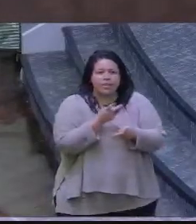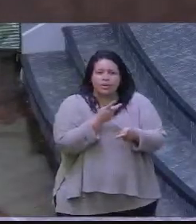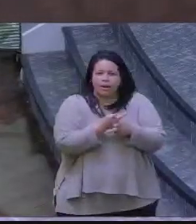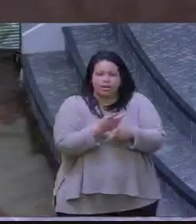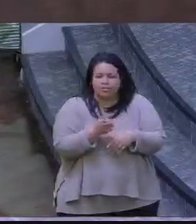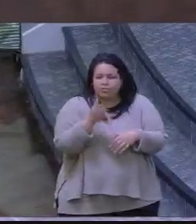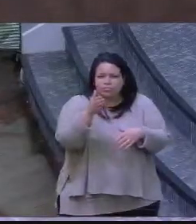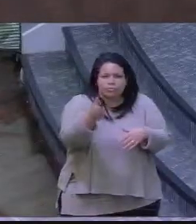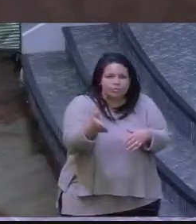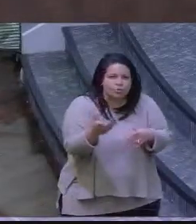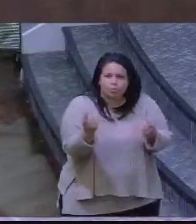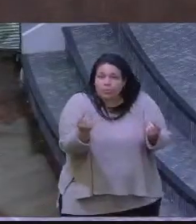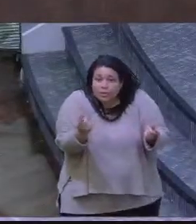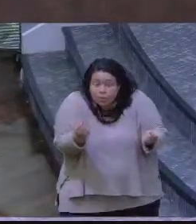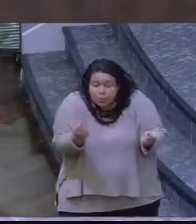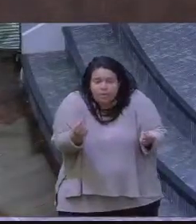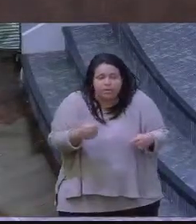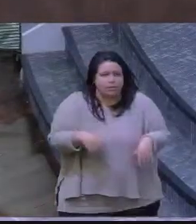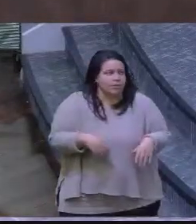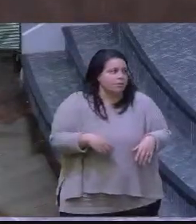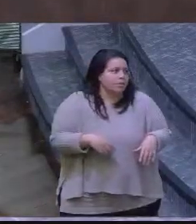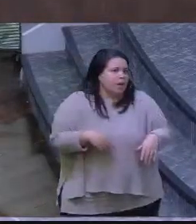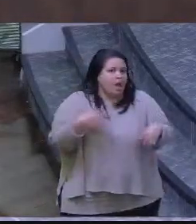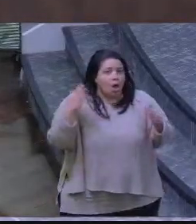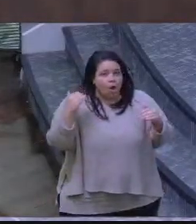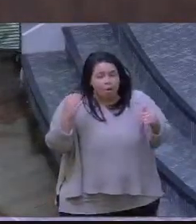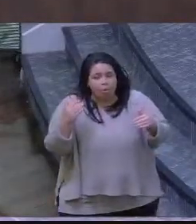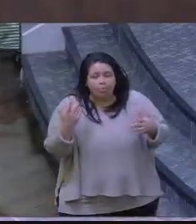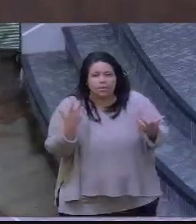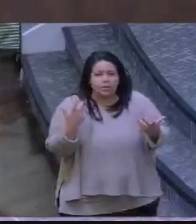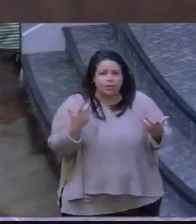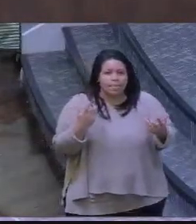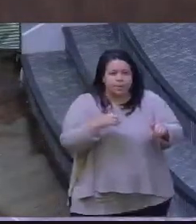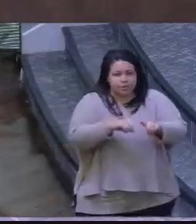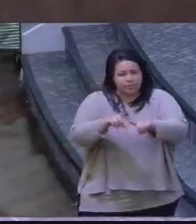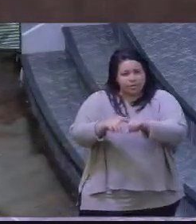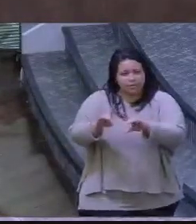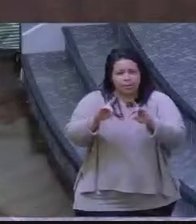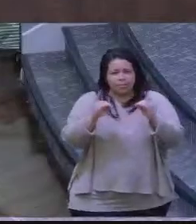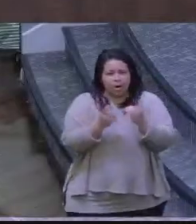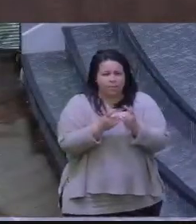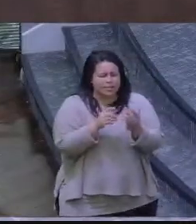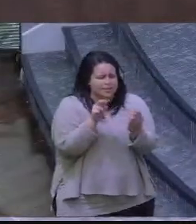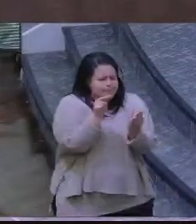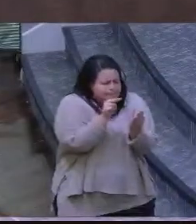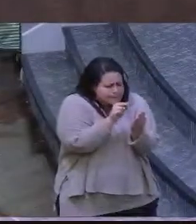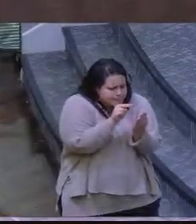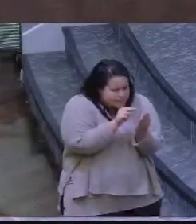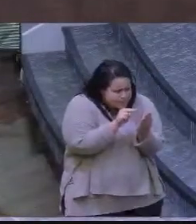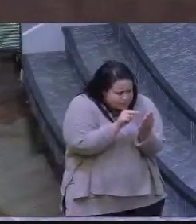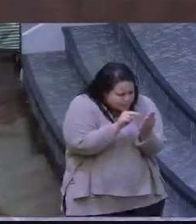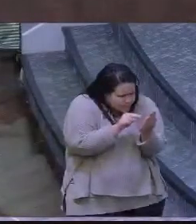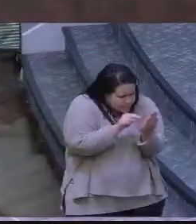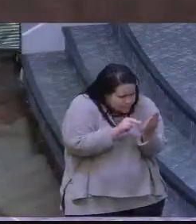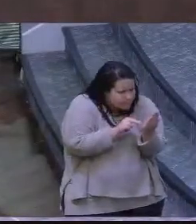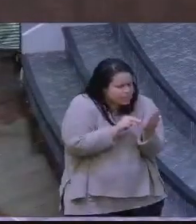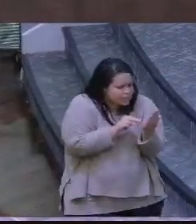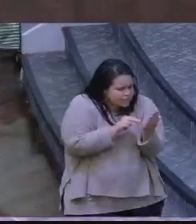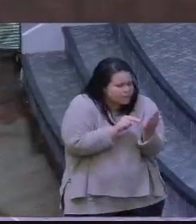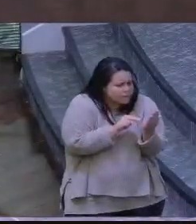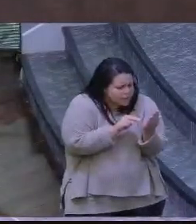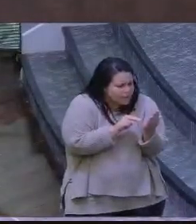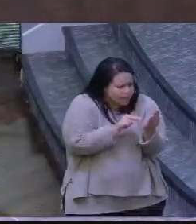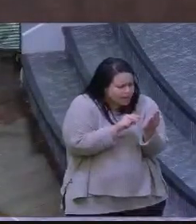Hopefully departments are going through their own budgets with a fine-tooth comb to see what is actually